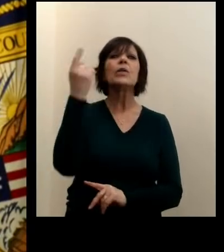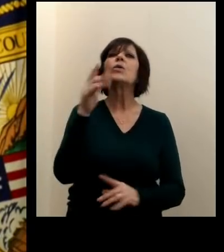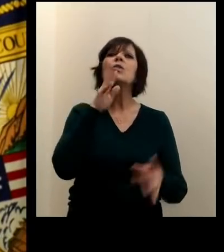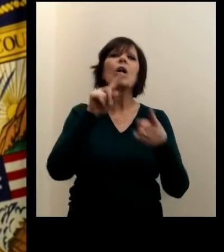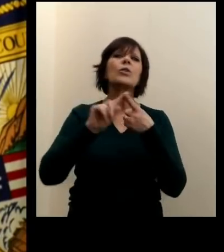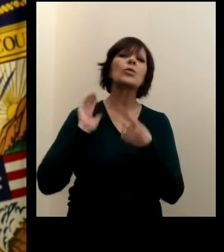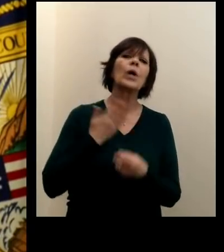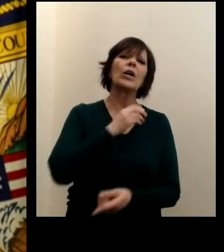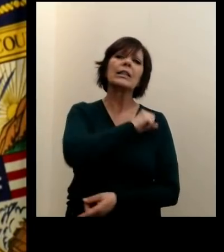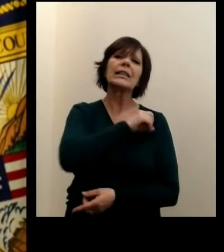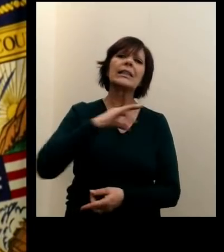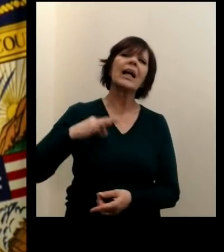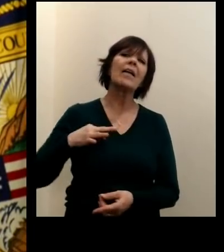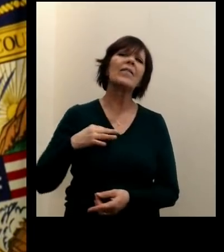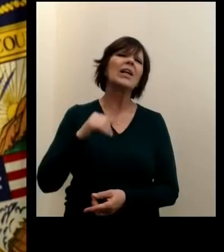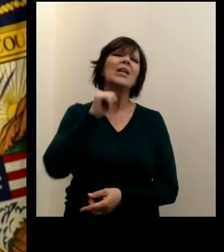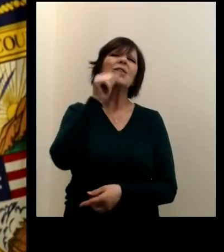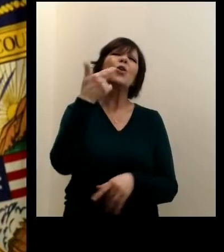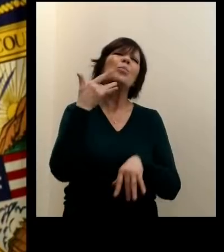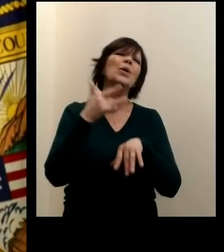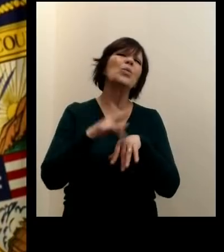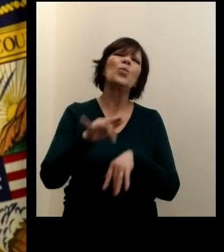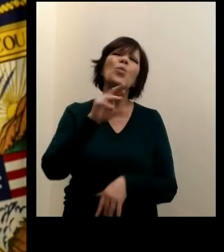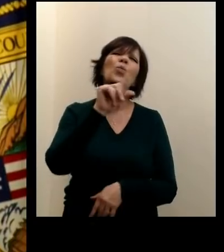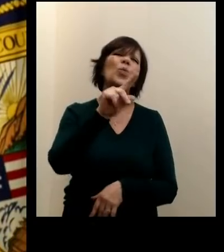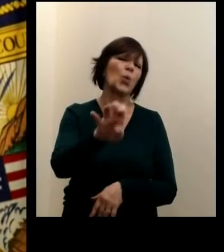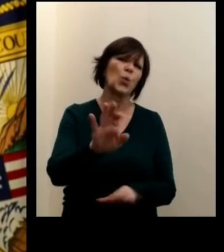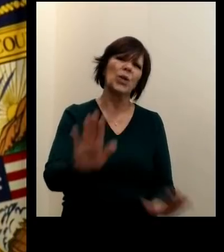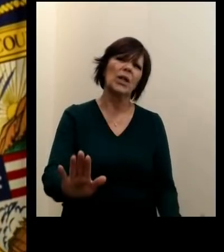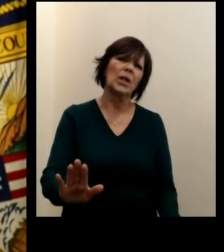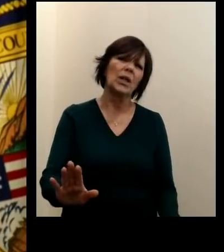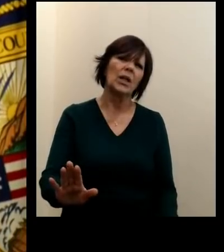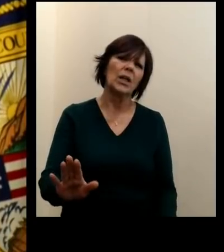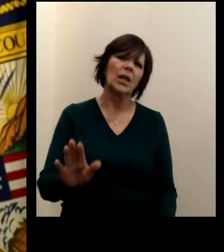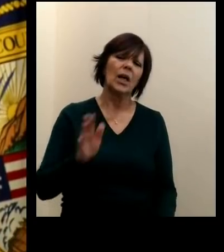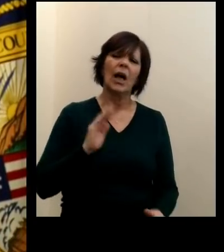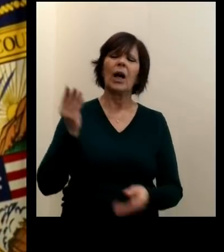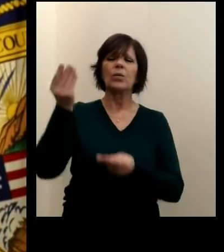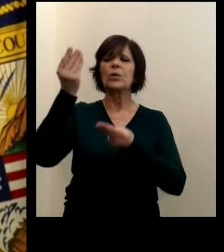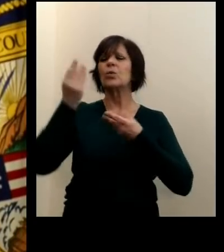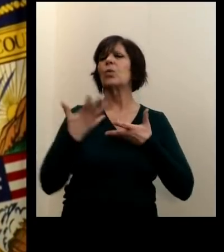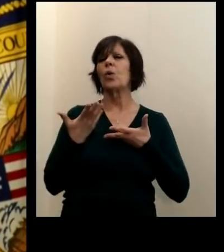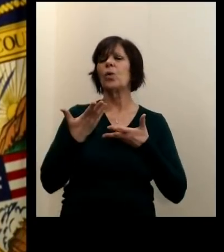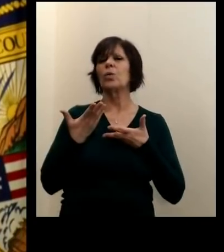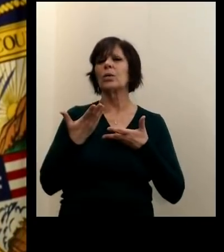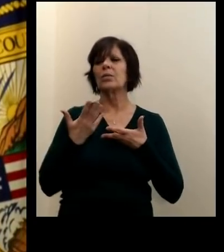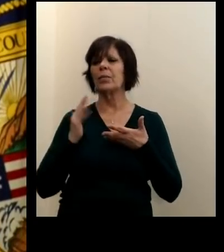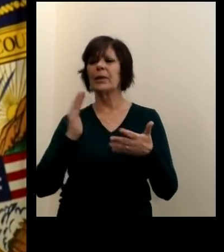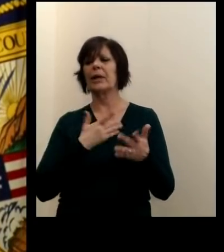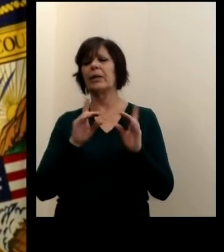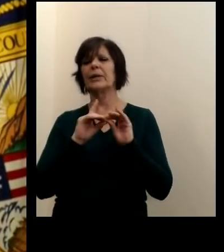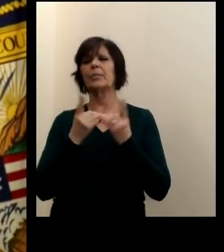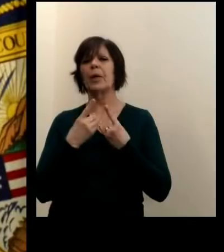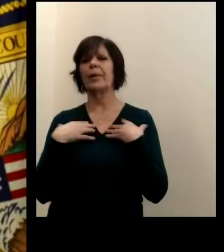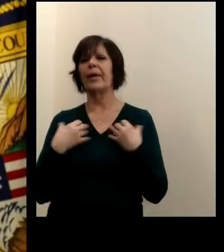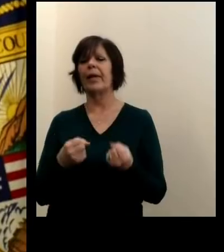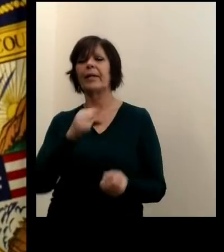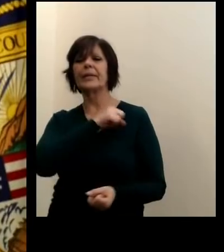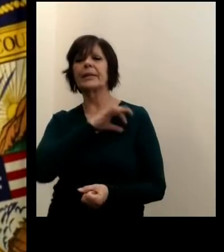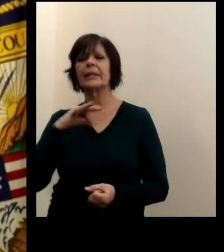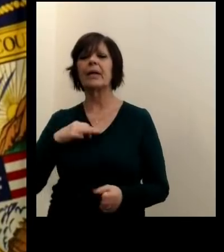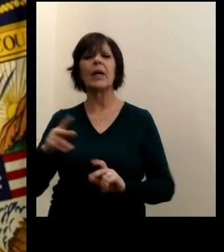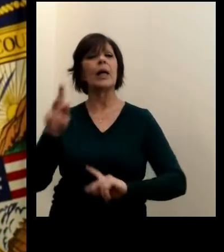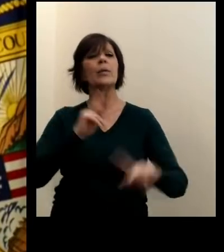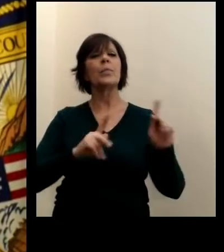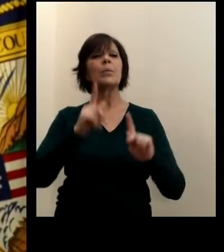staff, please do not be rude to them. I was told by a couple members of our Department of Health staff that the individuals